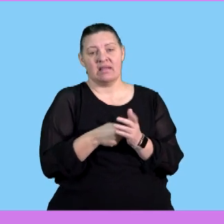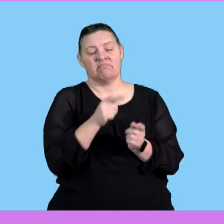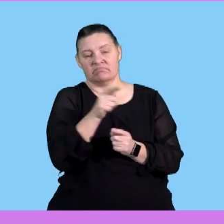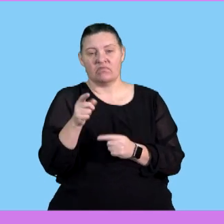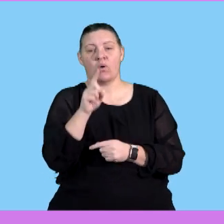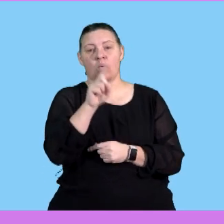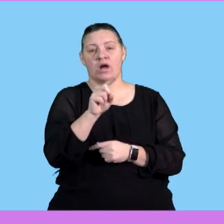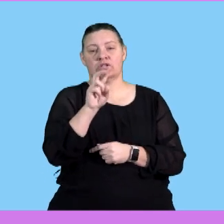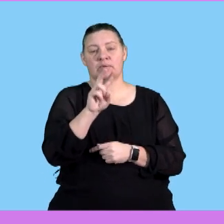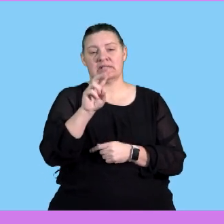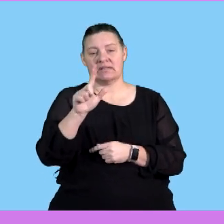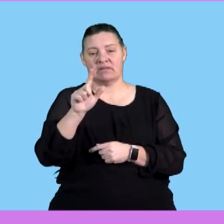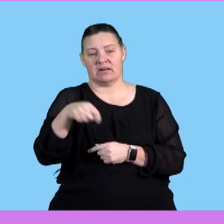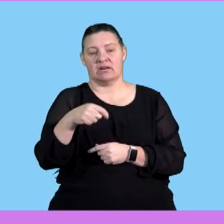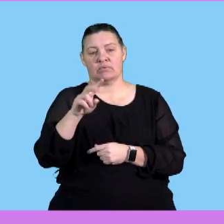of